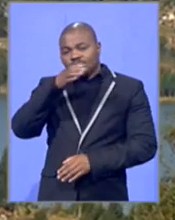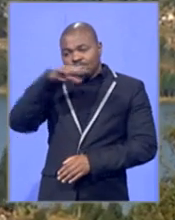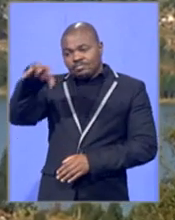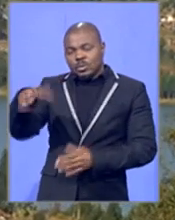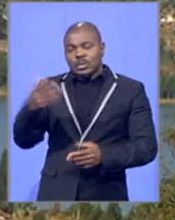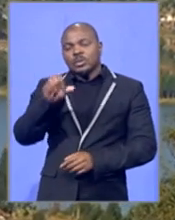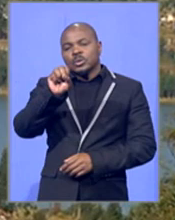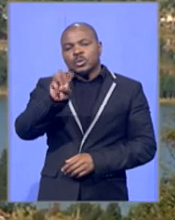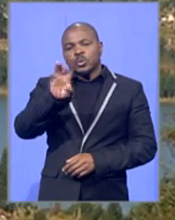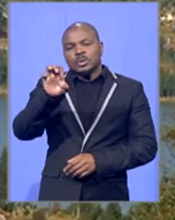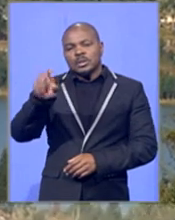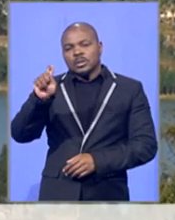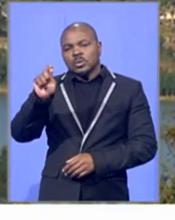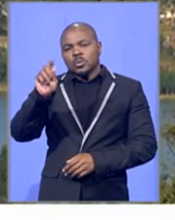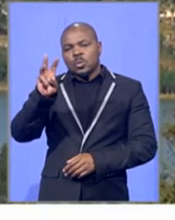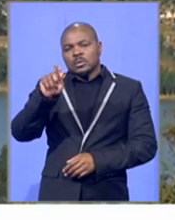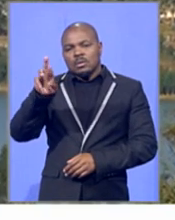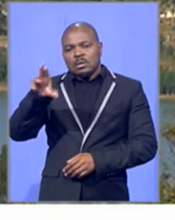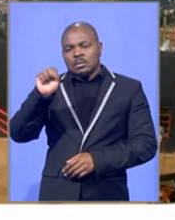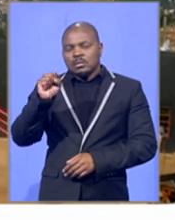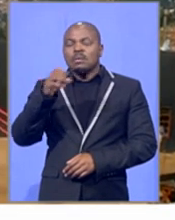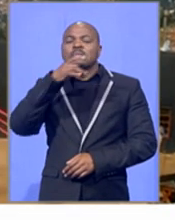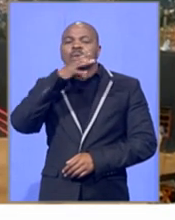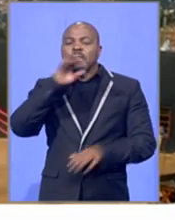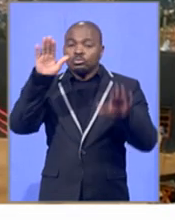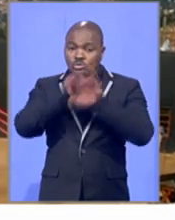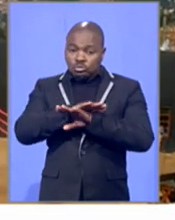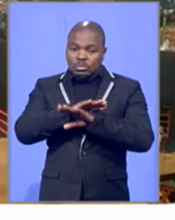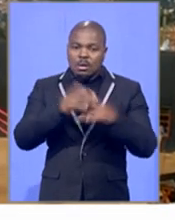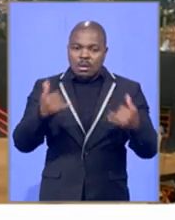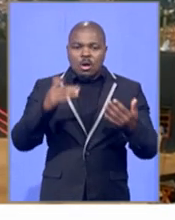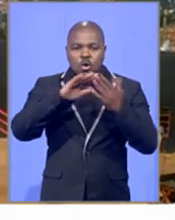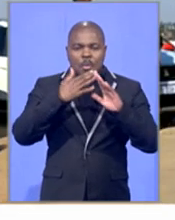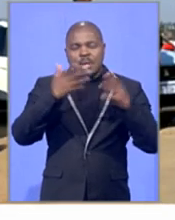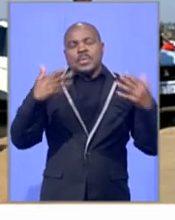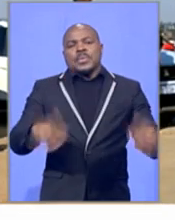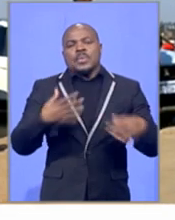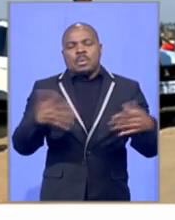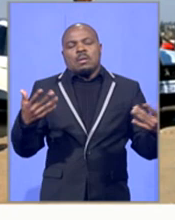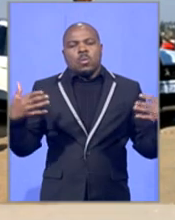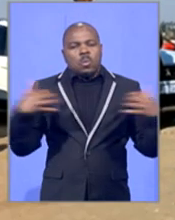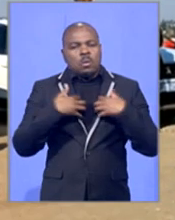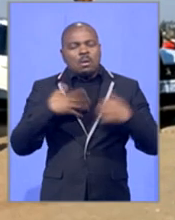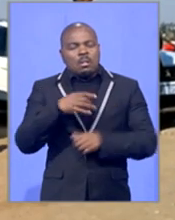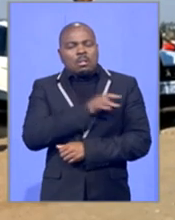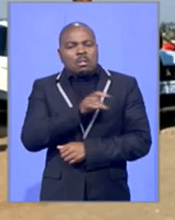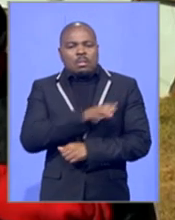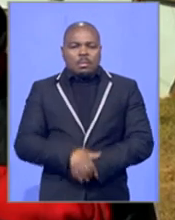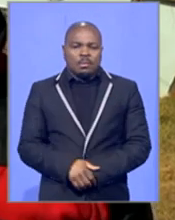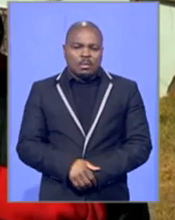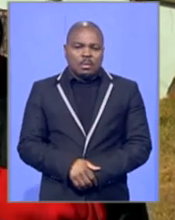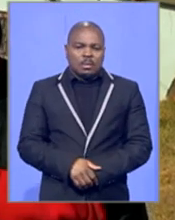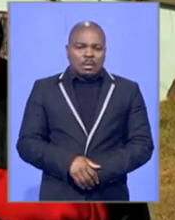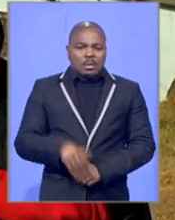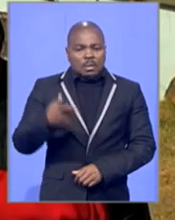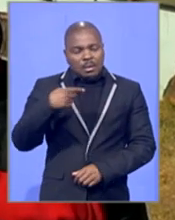Madila ka Sweet Waters Pietermaritzburg bo shingwe ba mokibelo wa go feta ba rudi ba sa apareche ke le tshogo according for the municipality to look